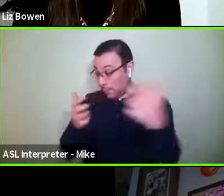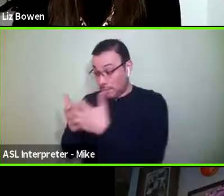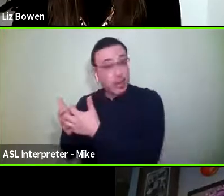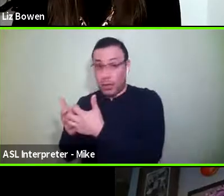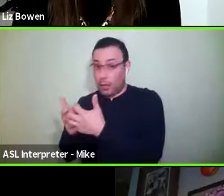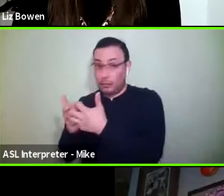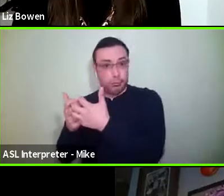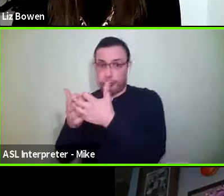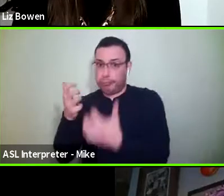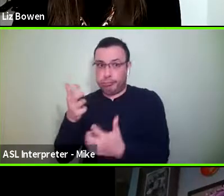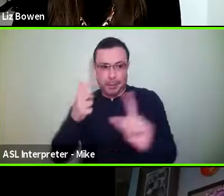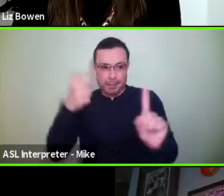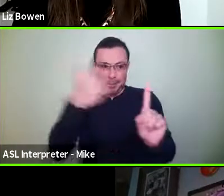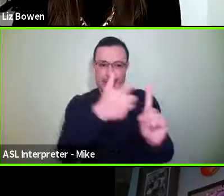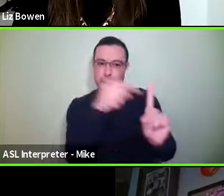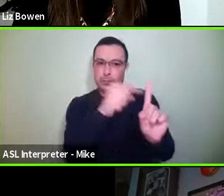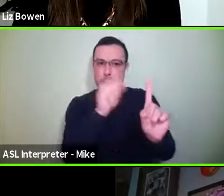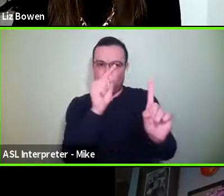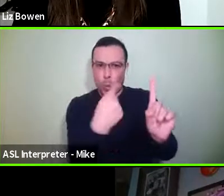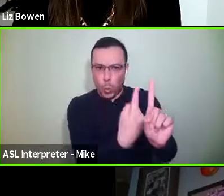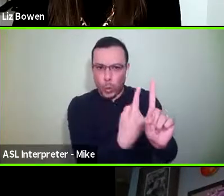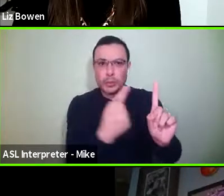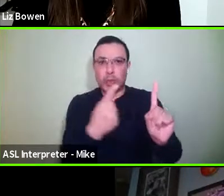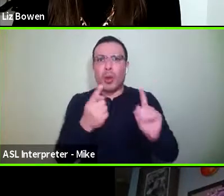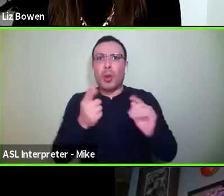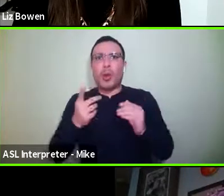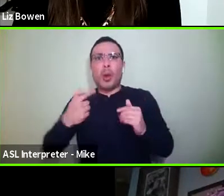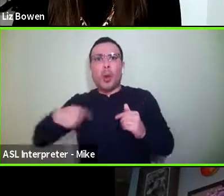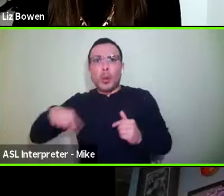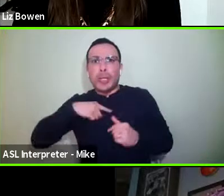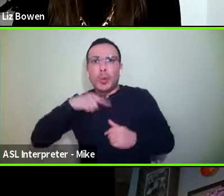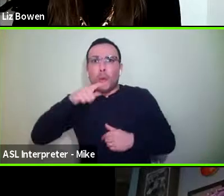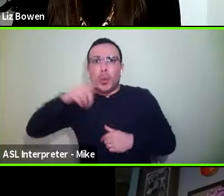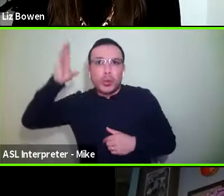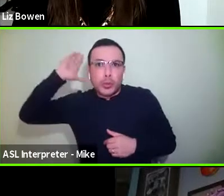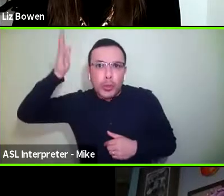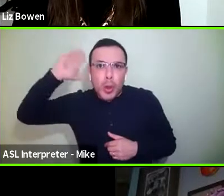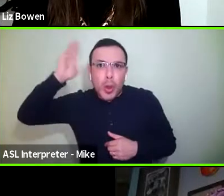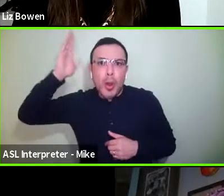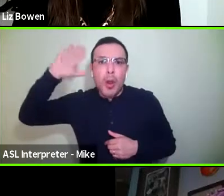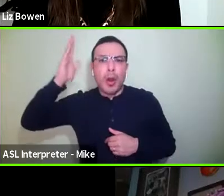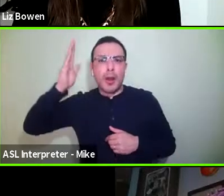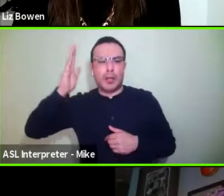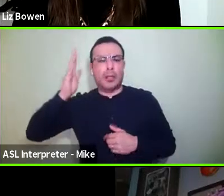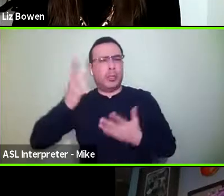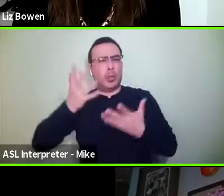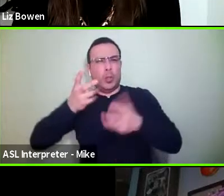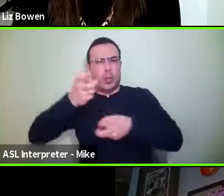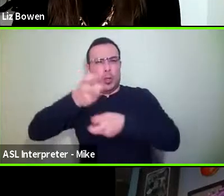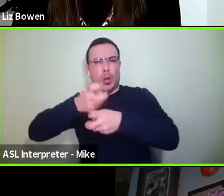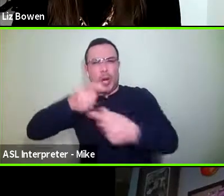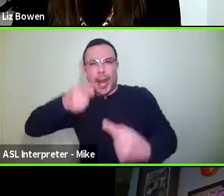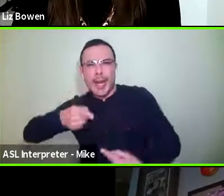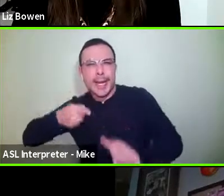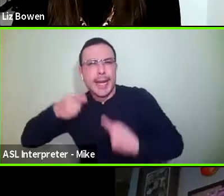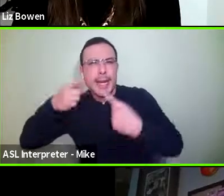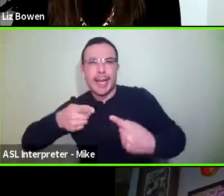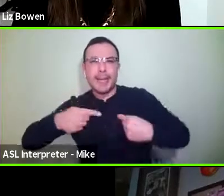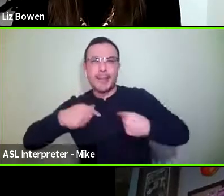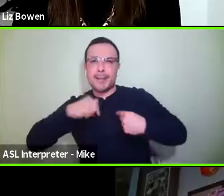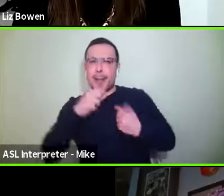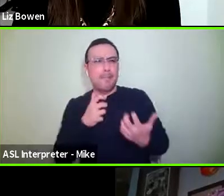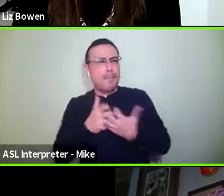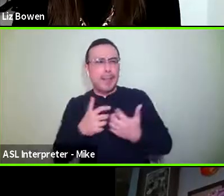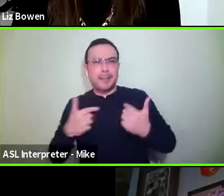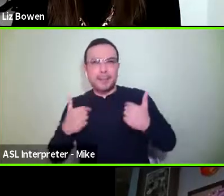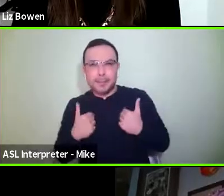it's so important to be able to think about how these transformational technologies are operating,